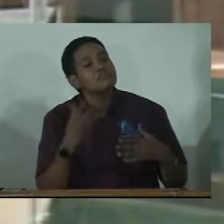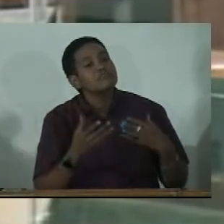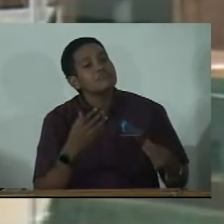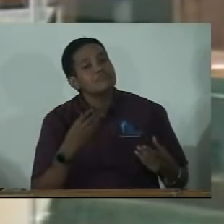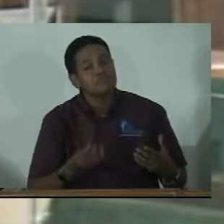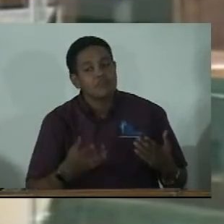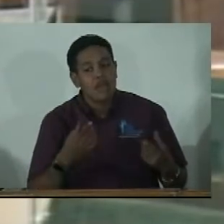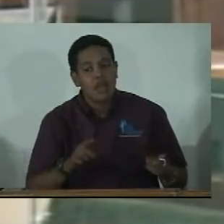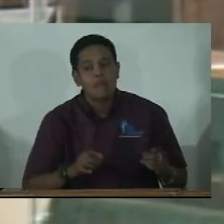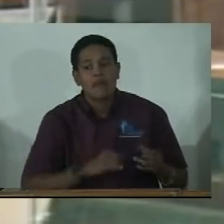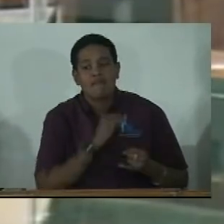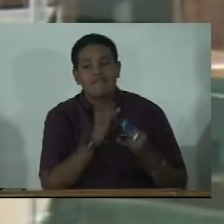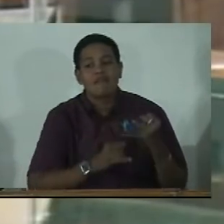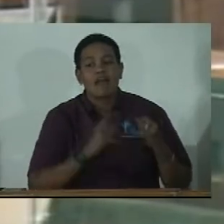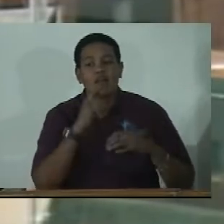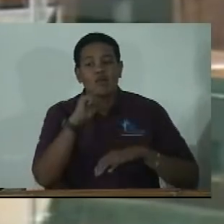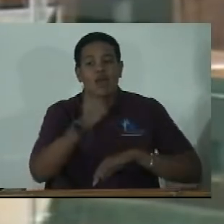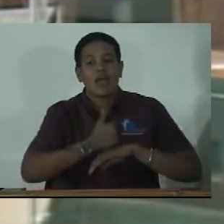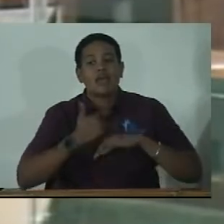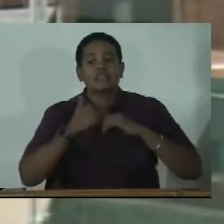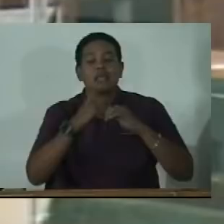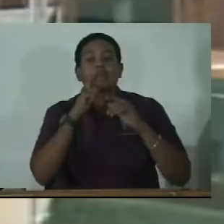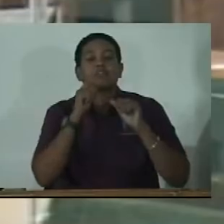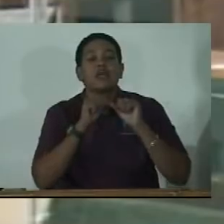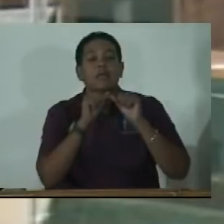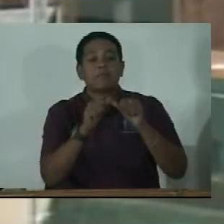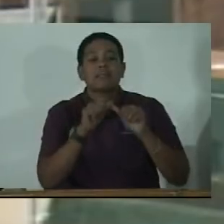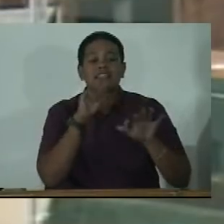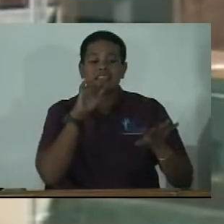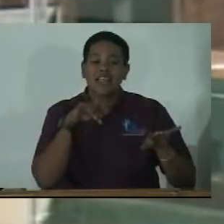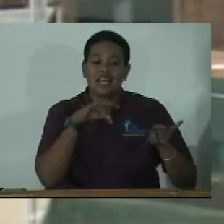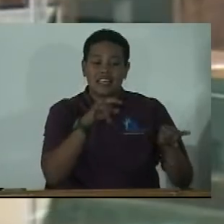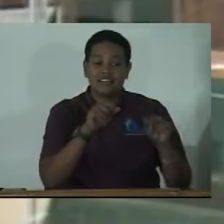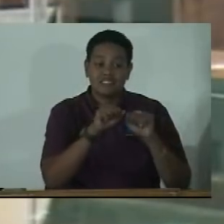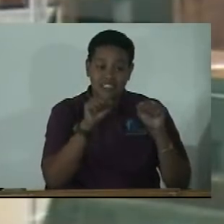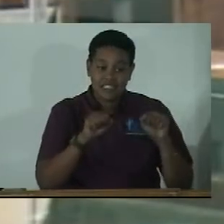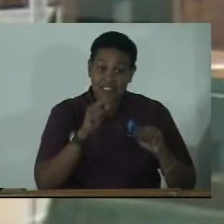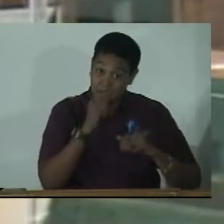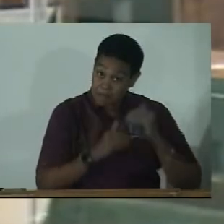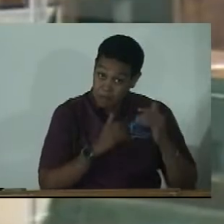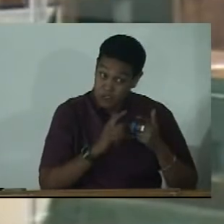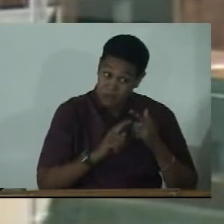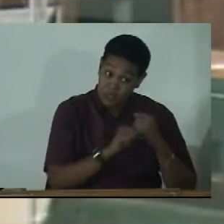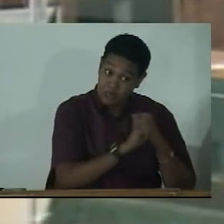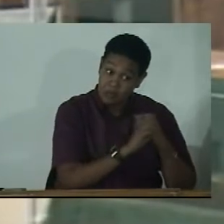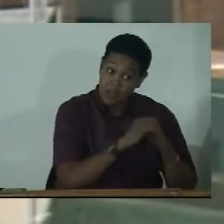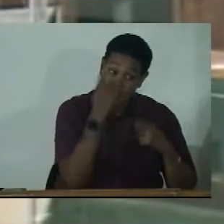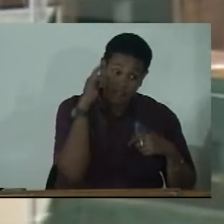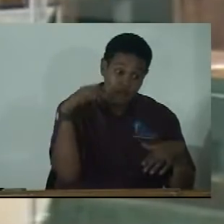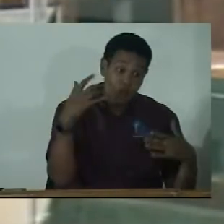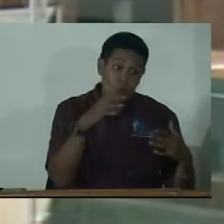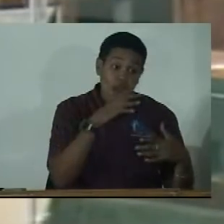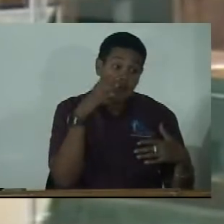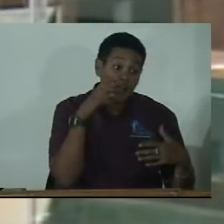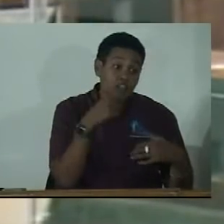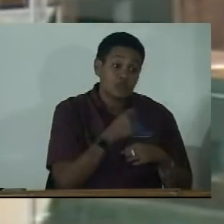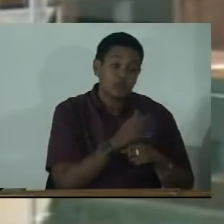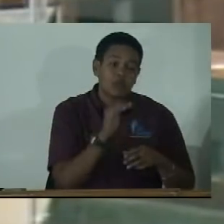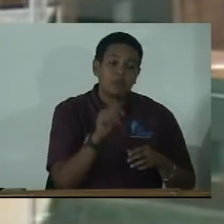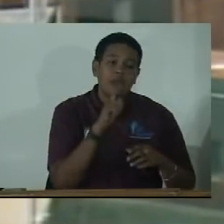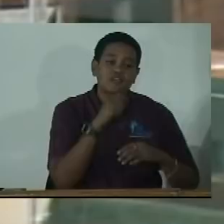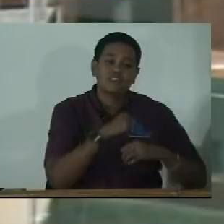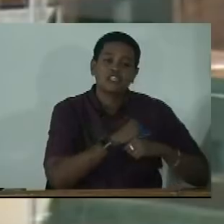to establish and maintain an efficient system of processing and marketing for agricultural produce by securing the